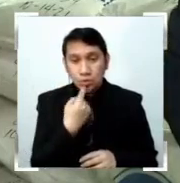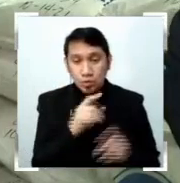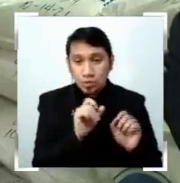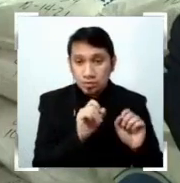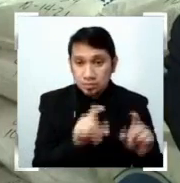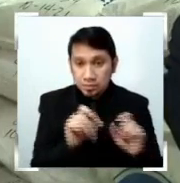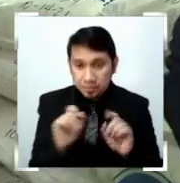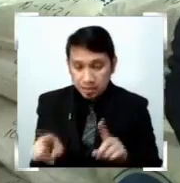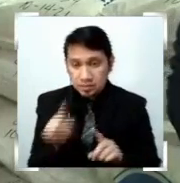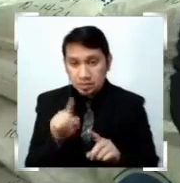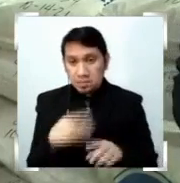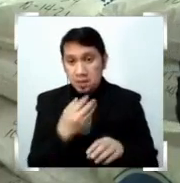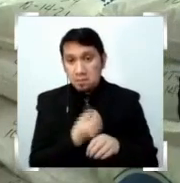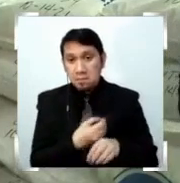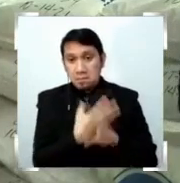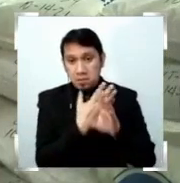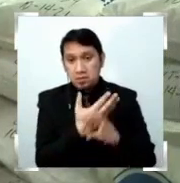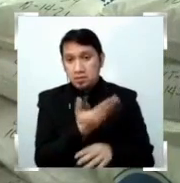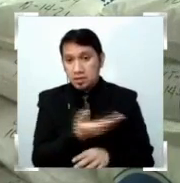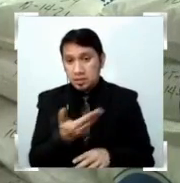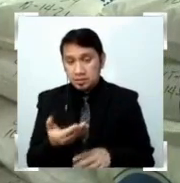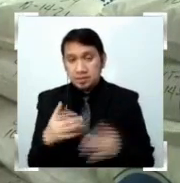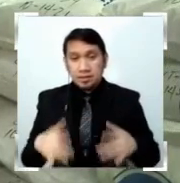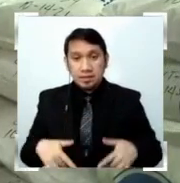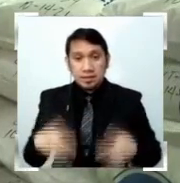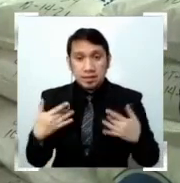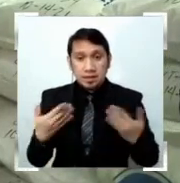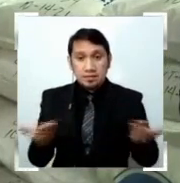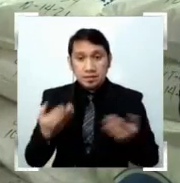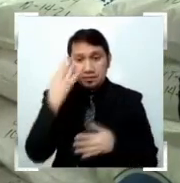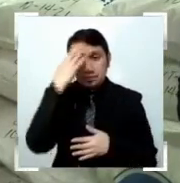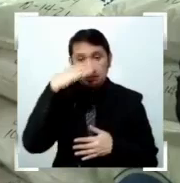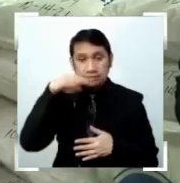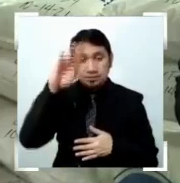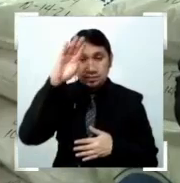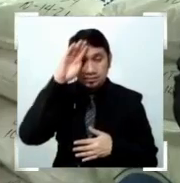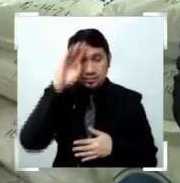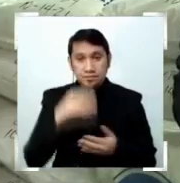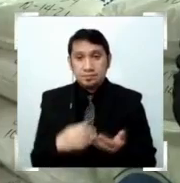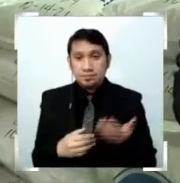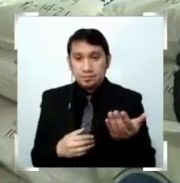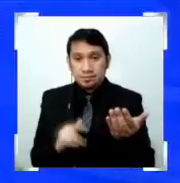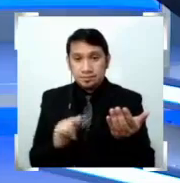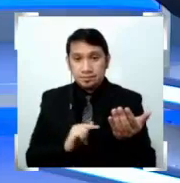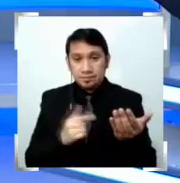pampasabog. At live mula rito sa Cavite, ako si Jamie Santos, ang inyong saksi.